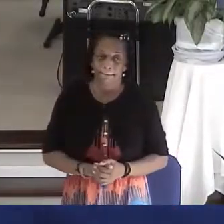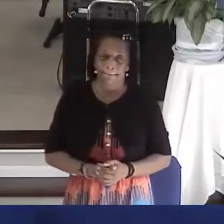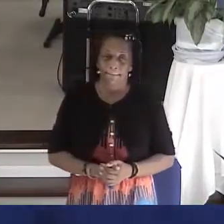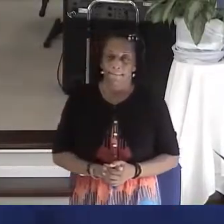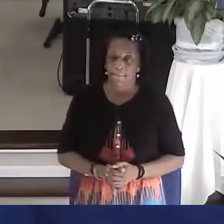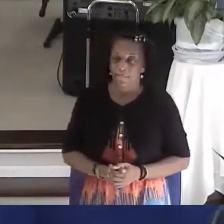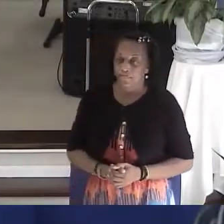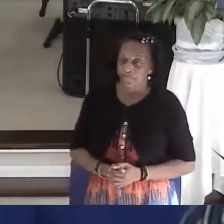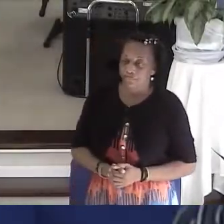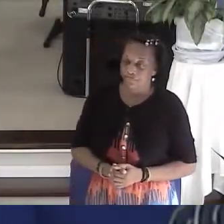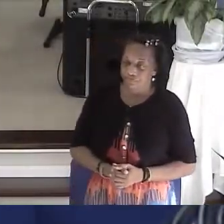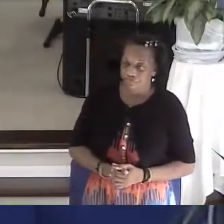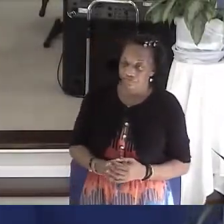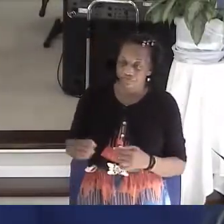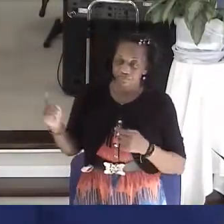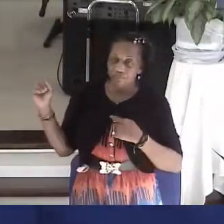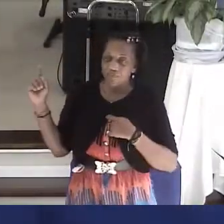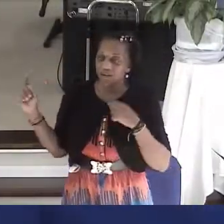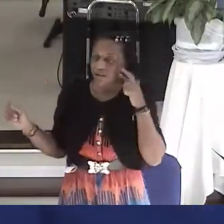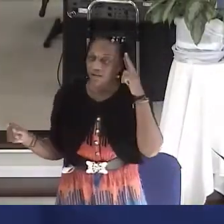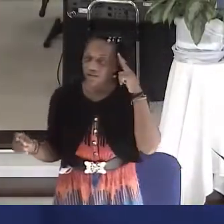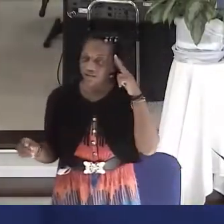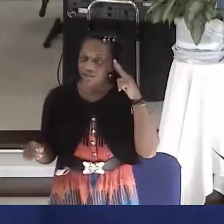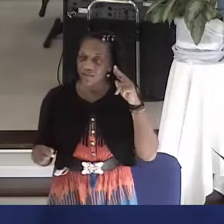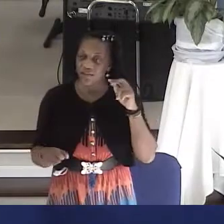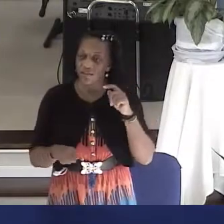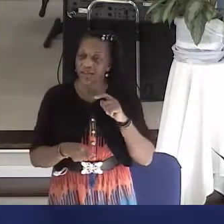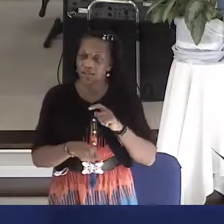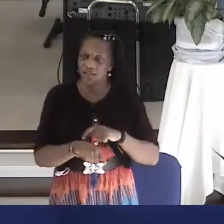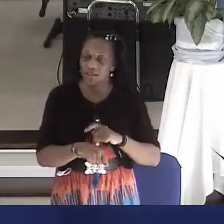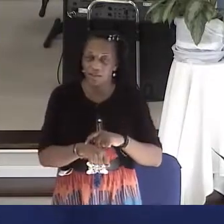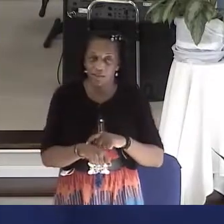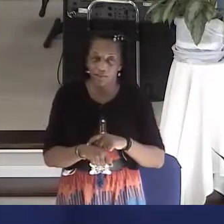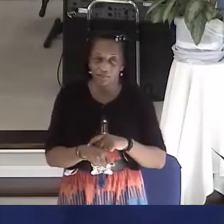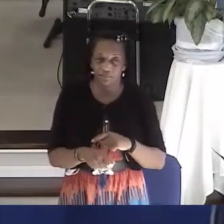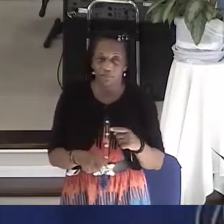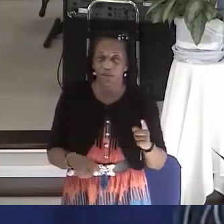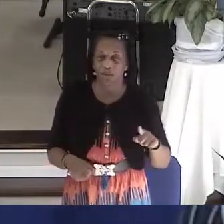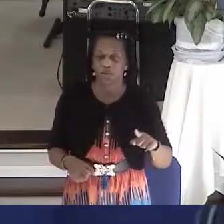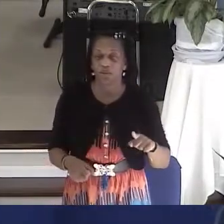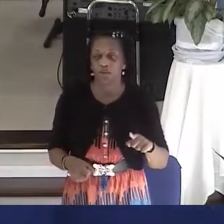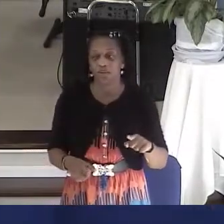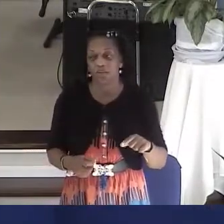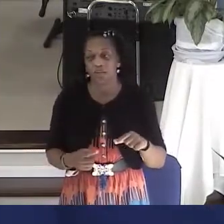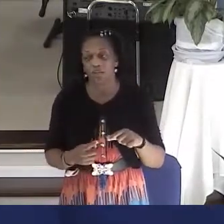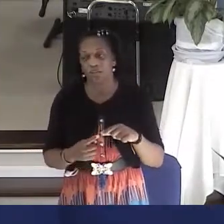I reflect on a time when I was in a particular relationship.